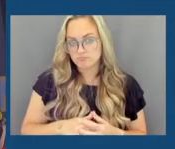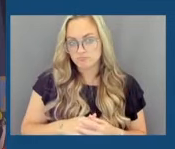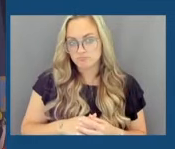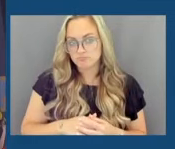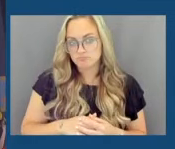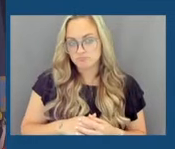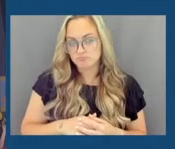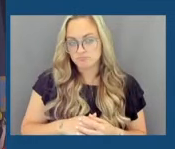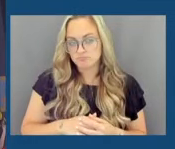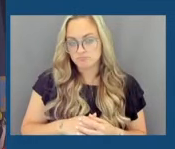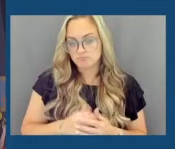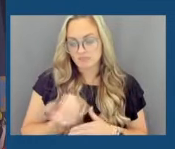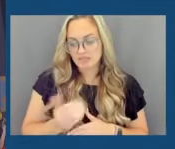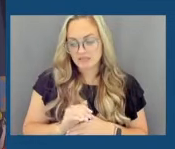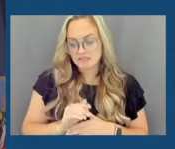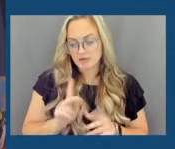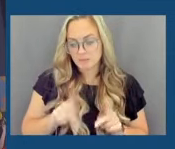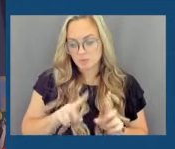just last night,